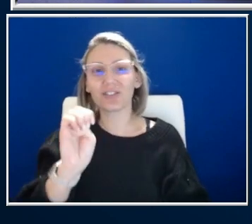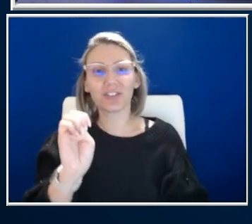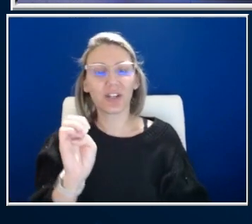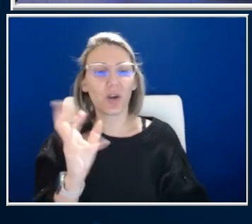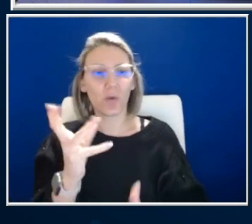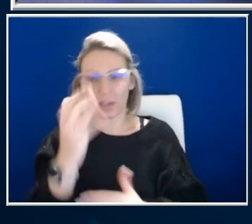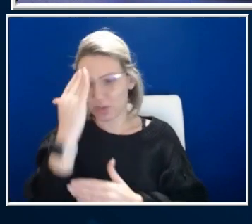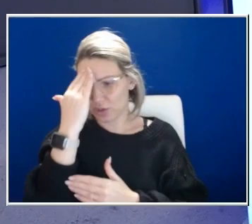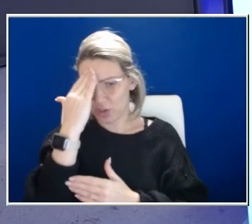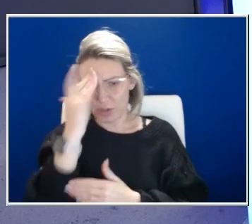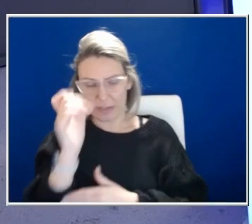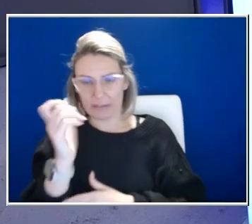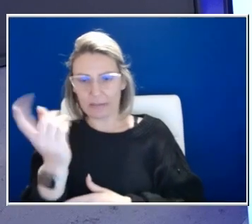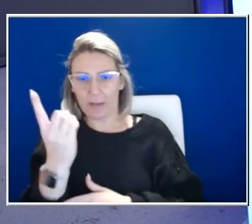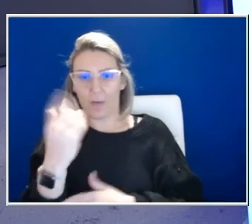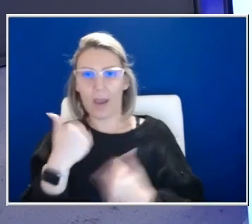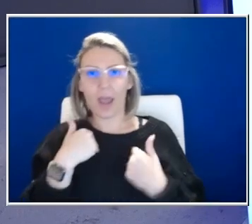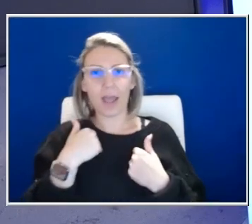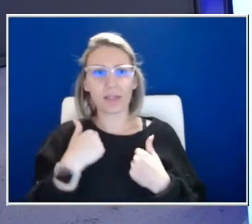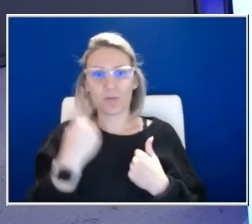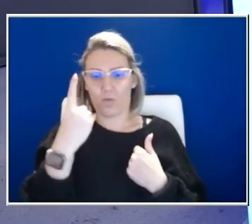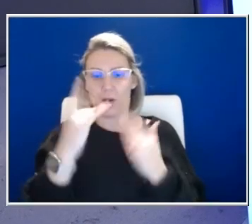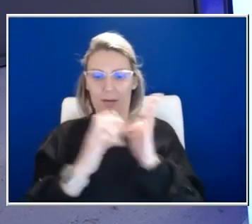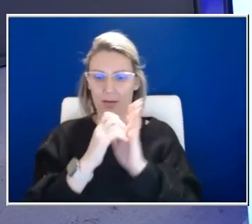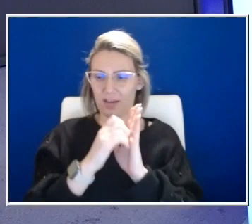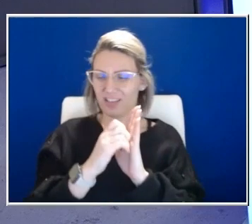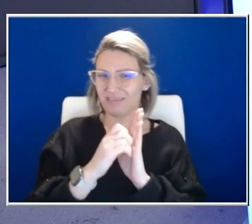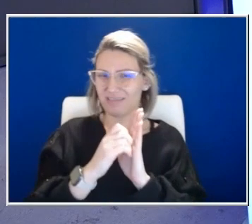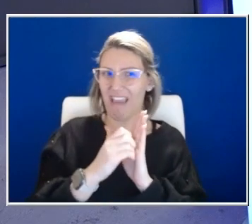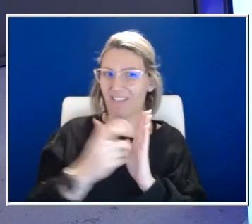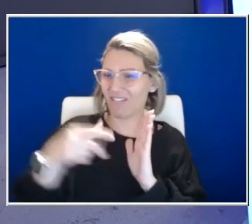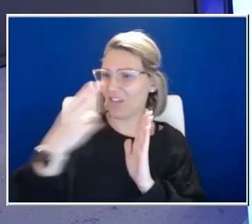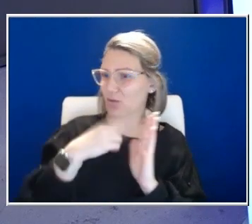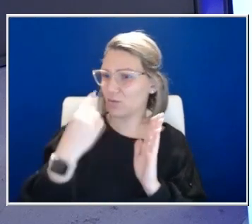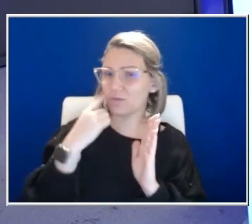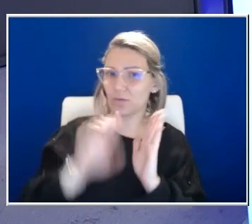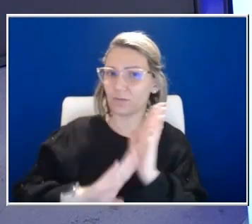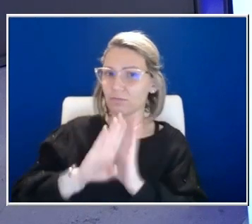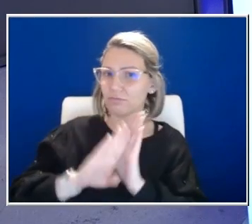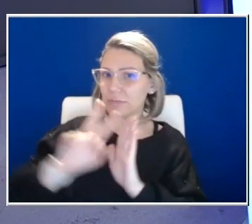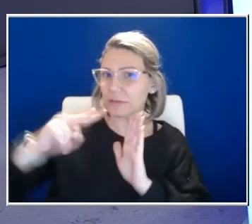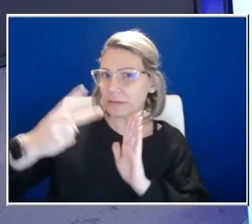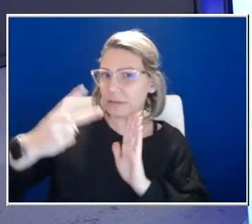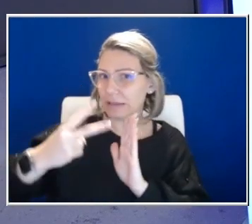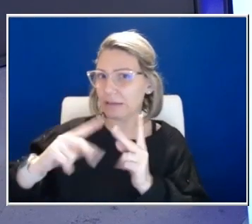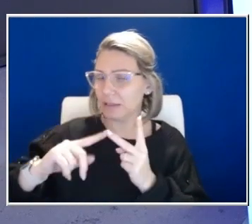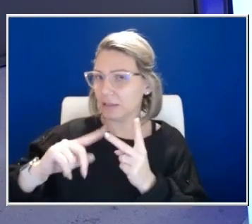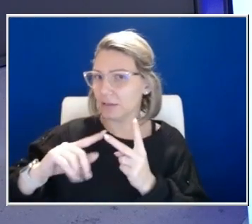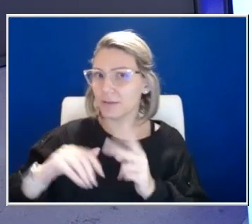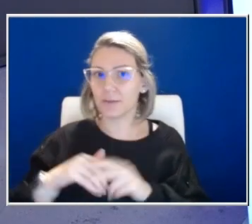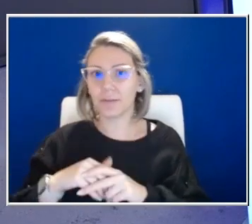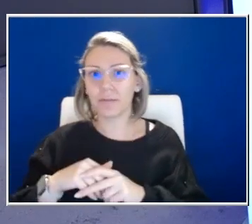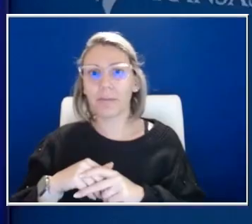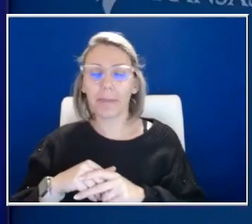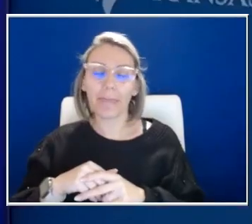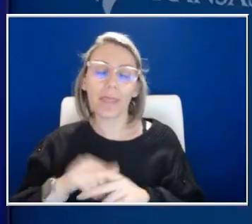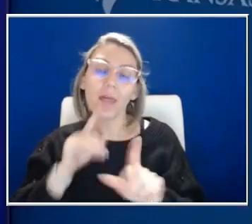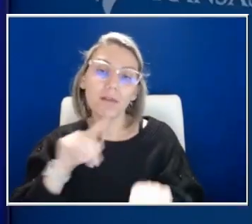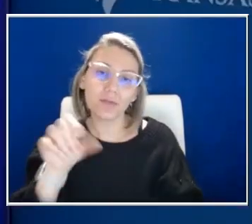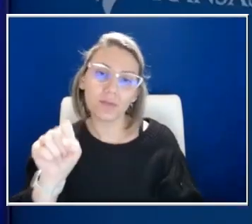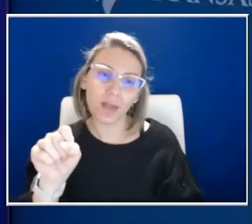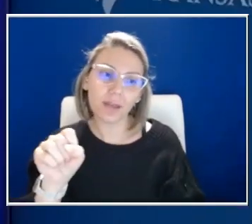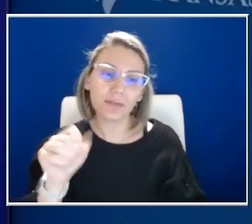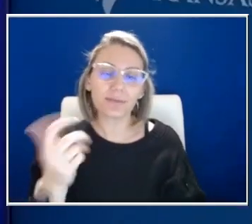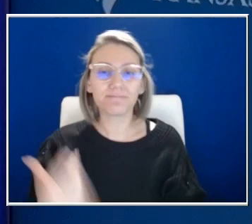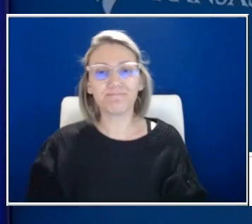that automatically put them at a higher risk of developing a second cancer? Who wants to grab that? The answer is yes. I mean, it does. I mean,